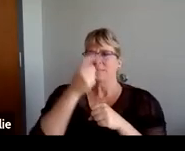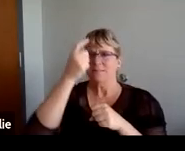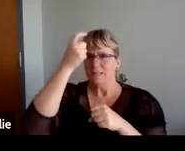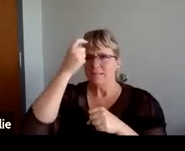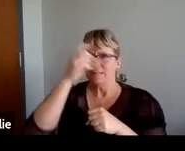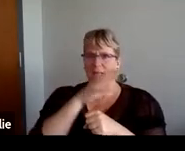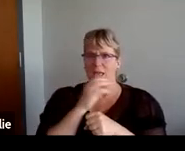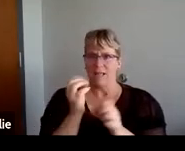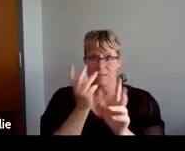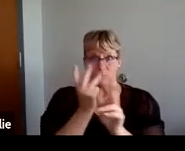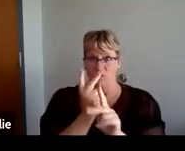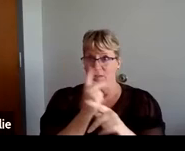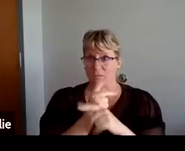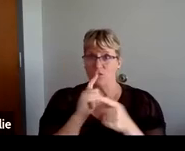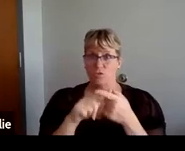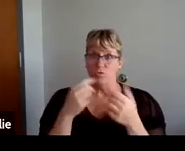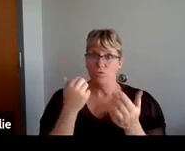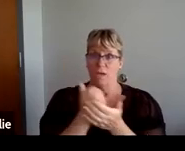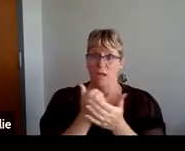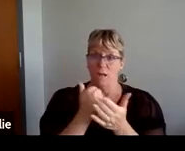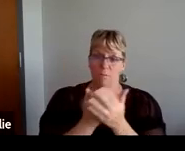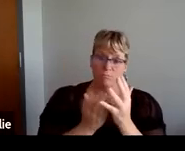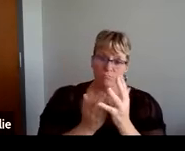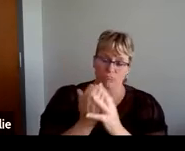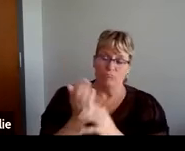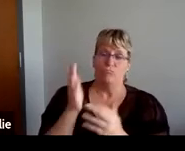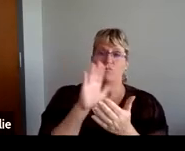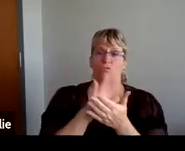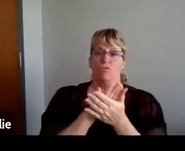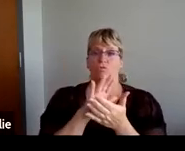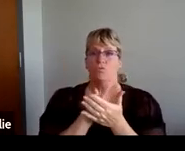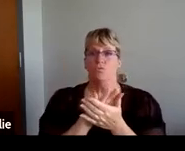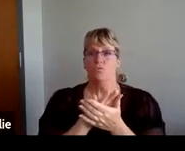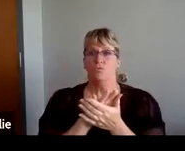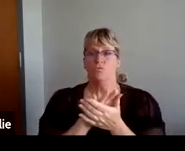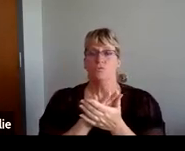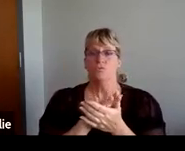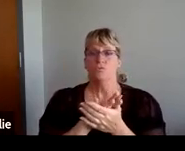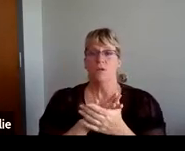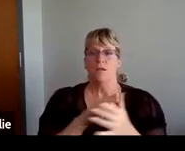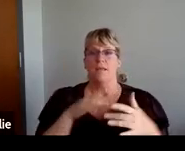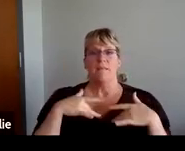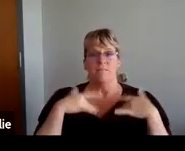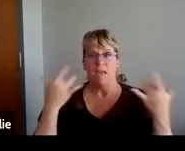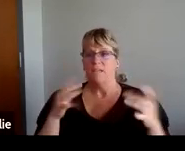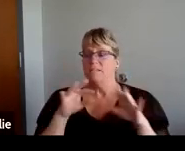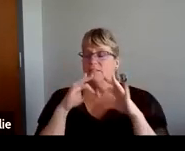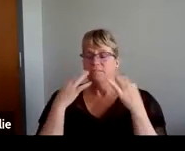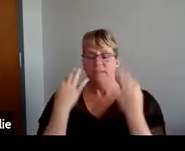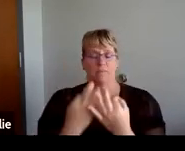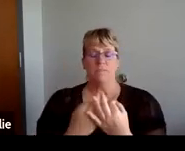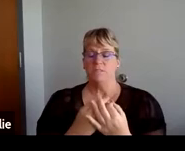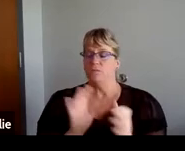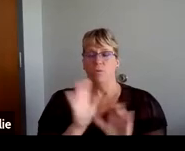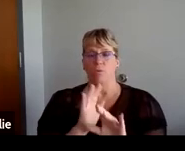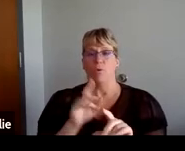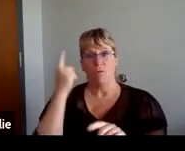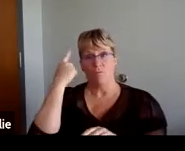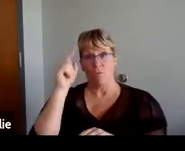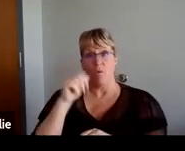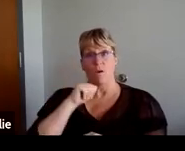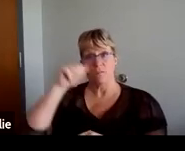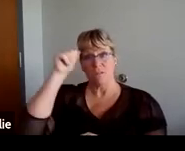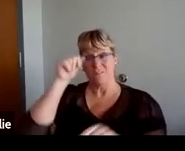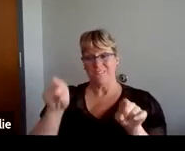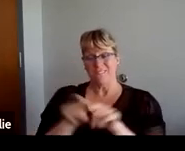that's productive to help them move through school, social events, family events, etc. And for adults, it goes the